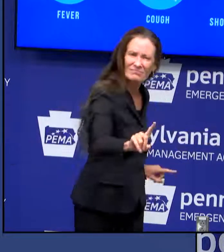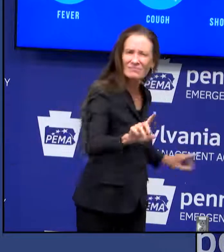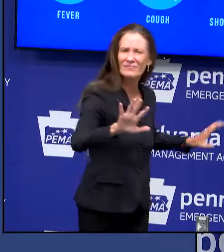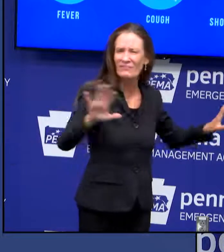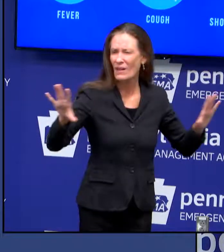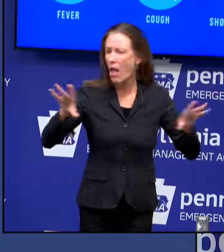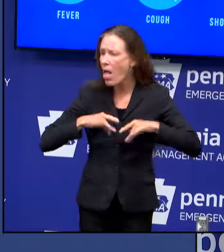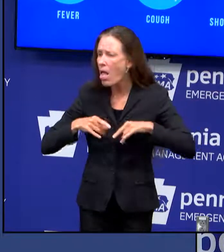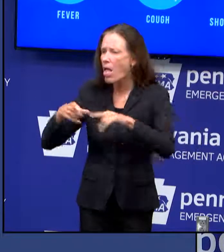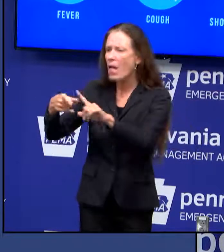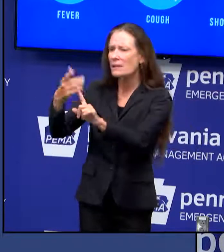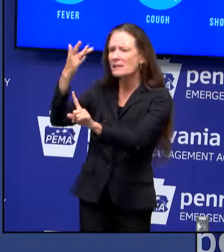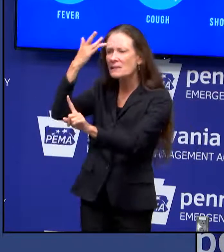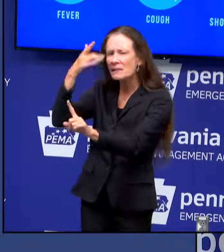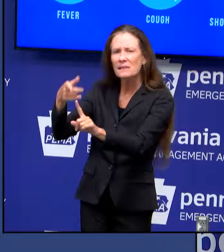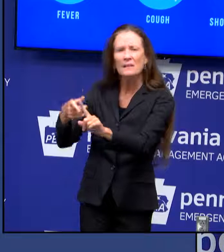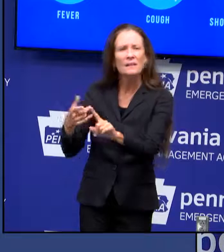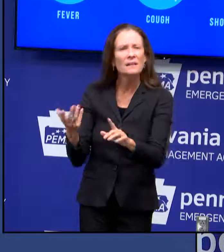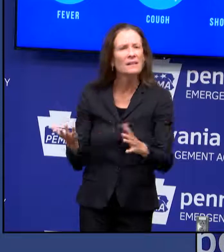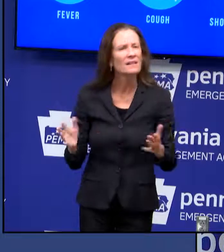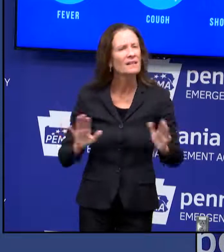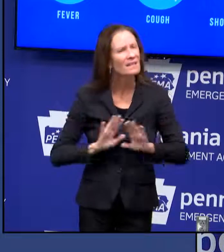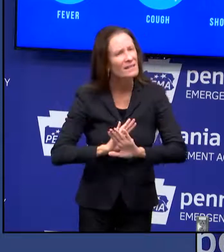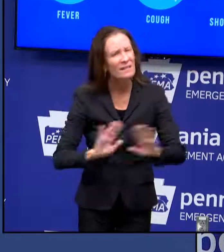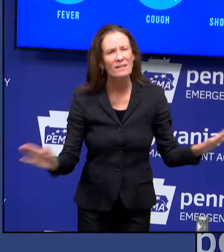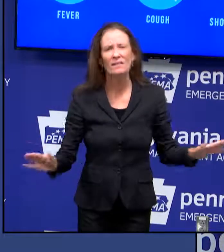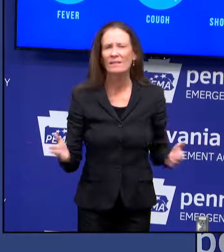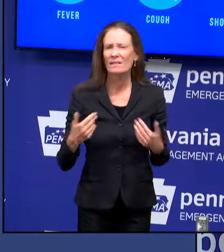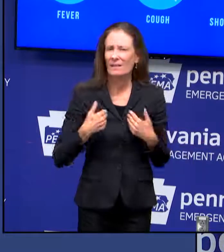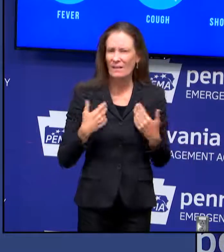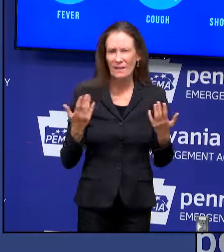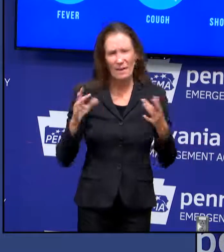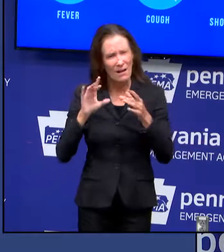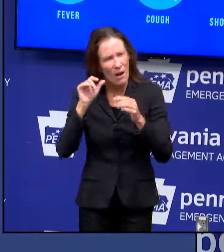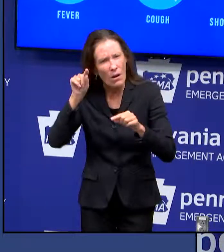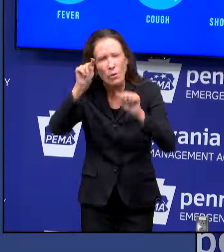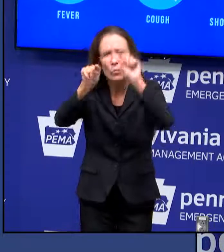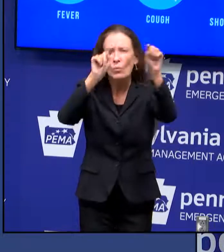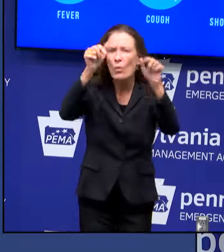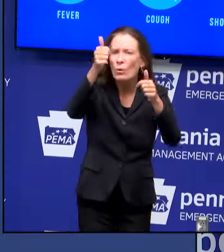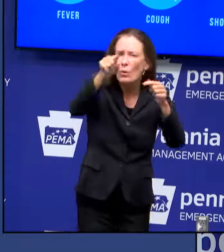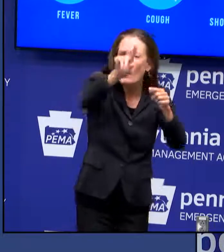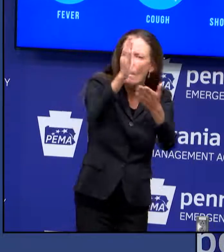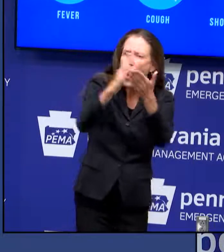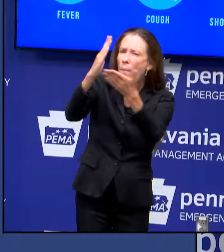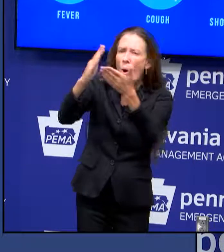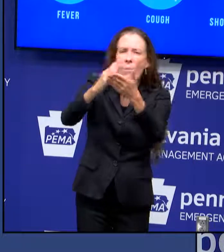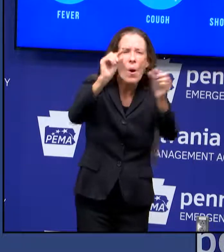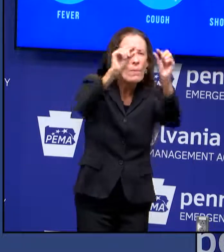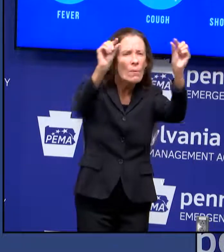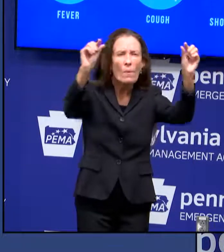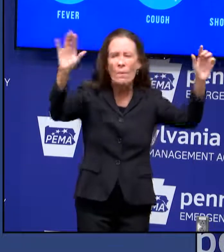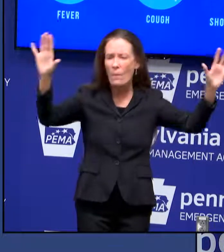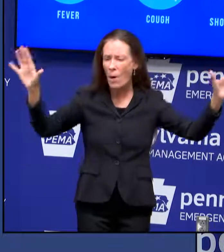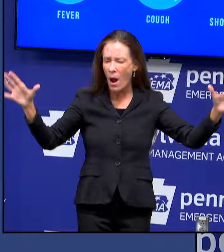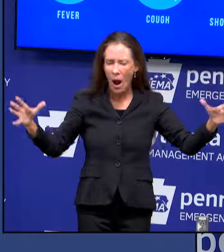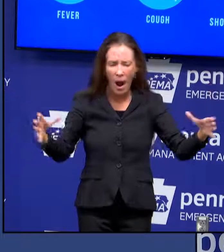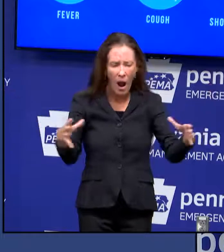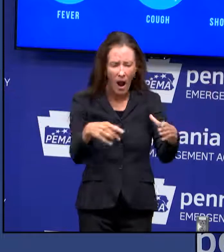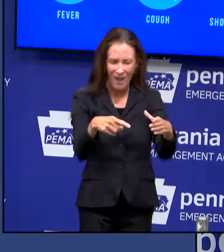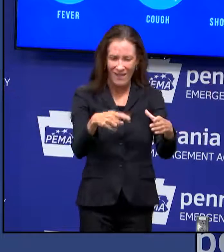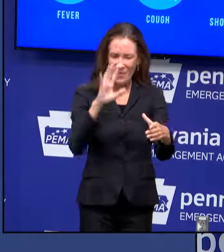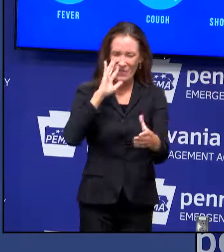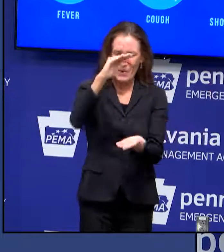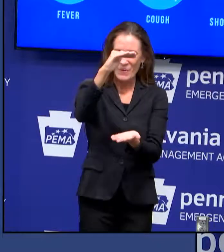I've said many times, we all have a part to play in getting through this pandemic with the best possible outcome. And in just a minute, we're going to hear